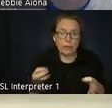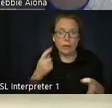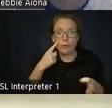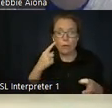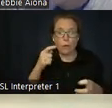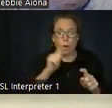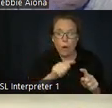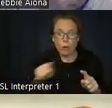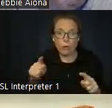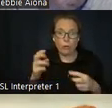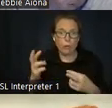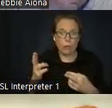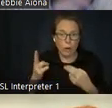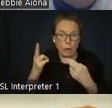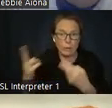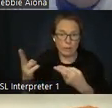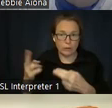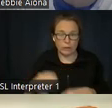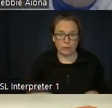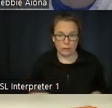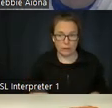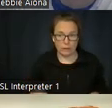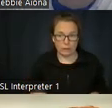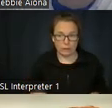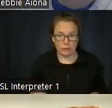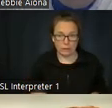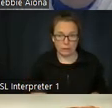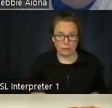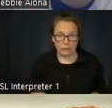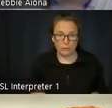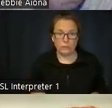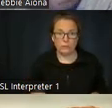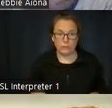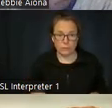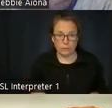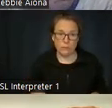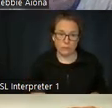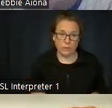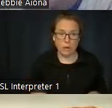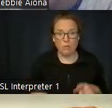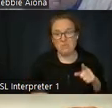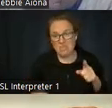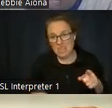made. And so to that end, this will likely be sort of an appendix to